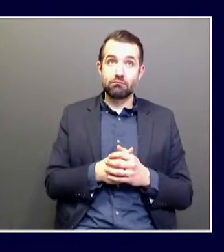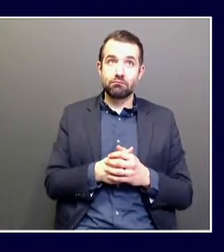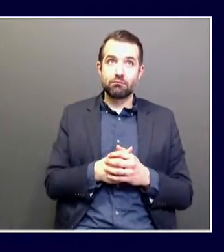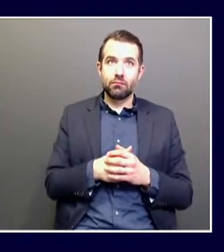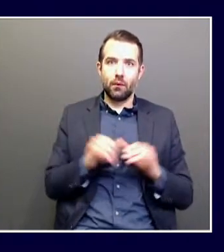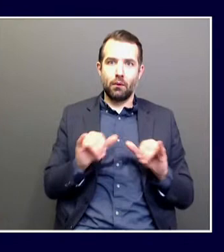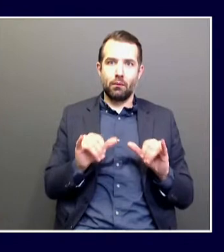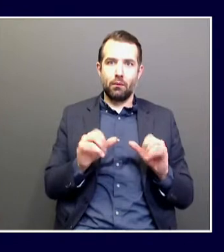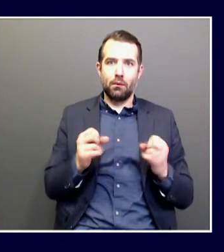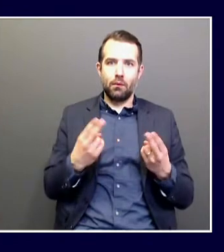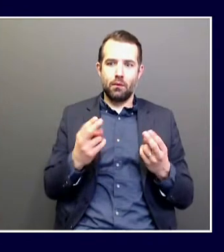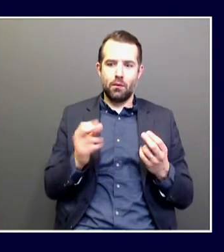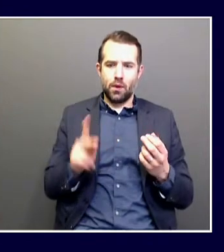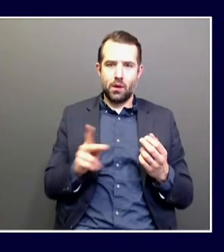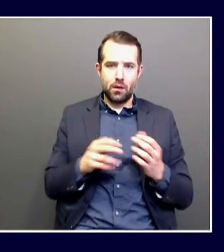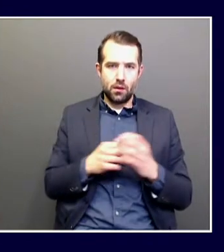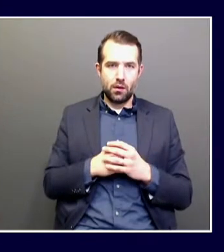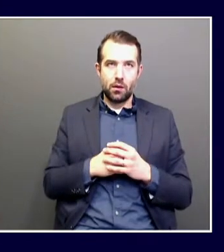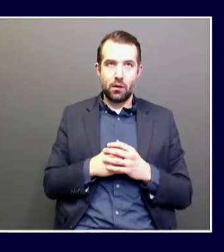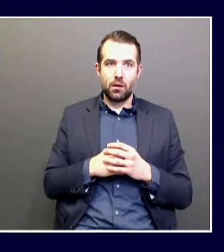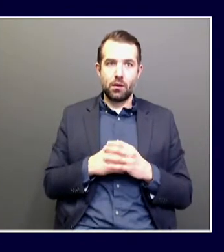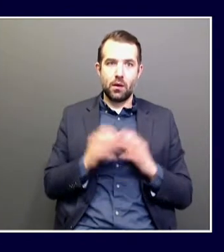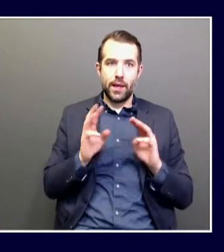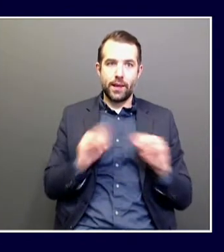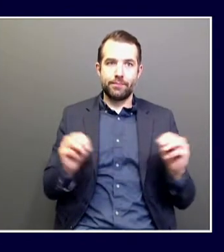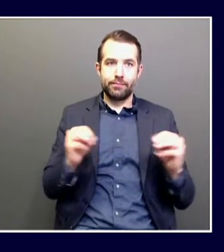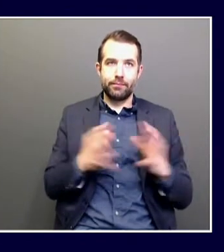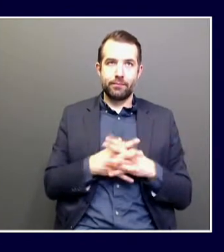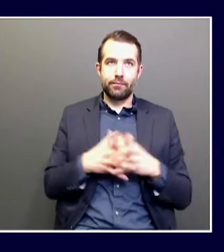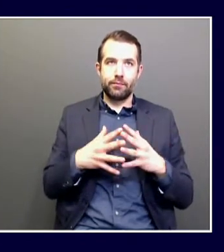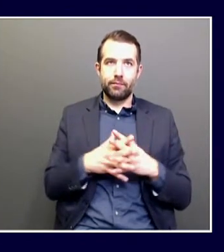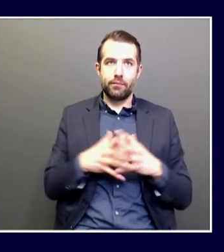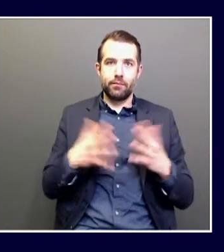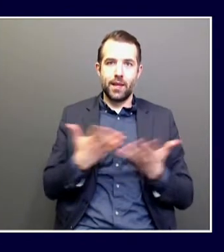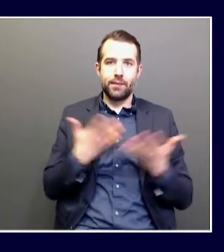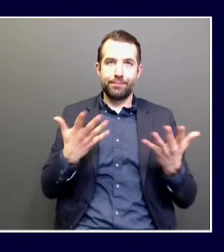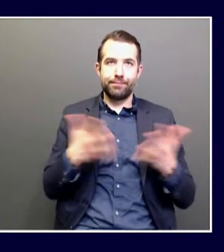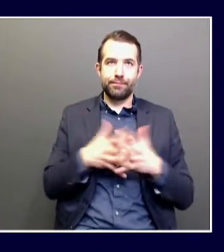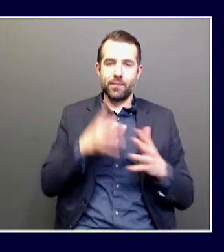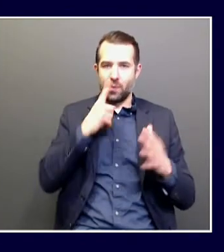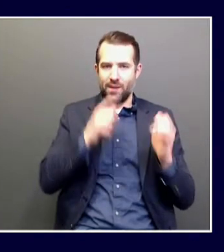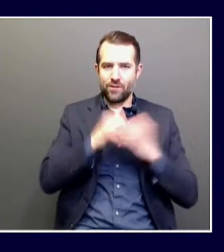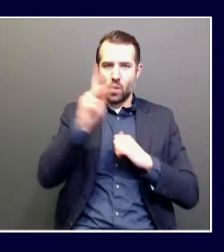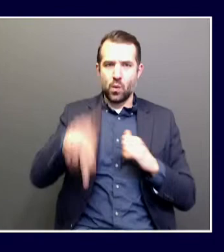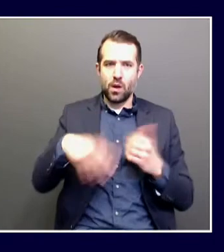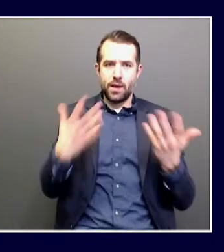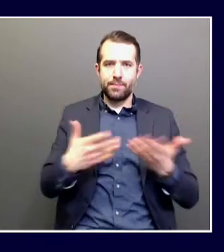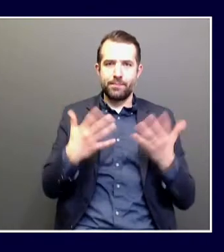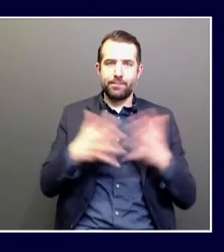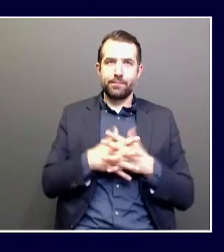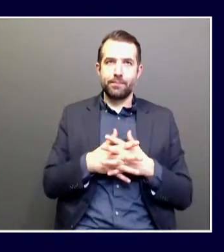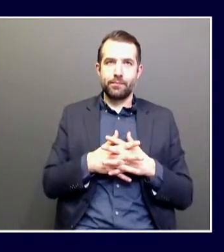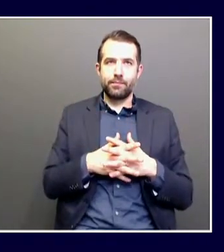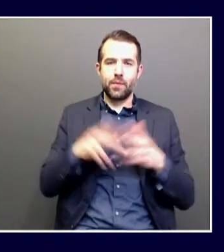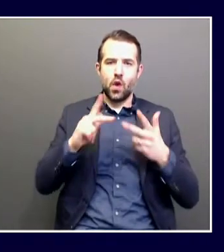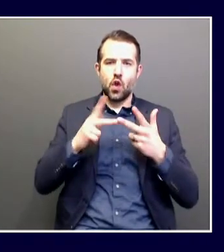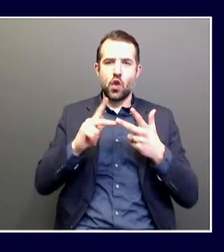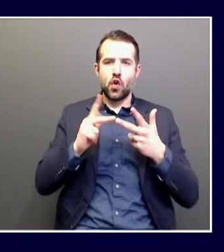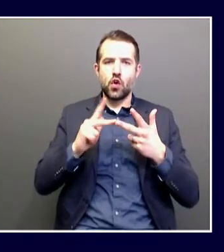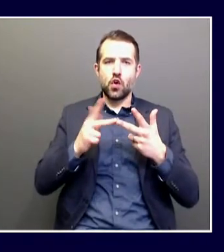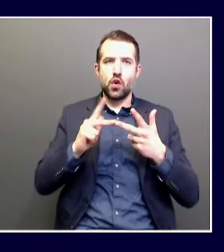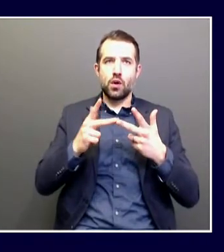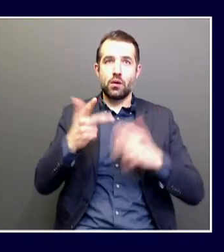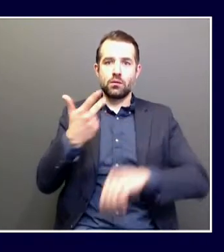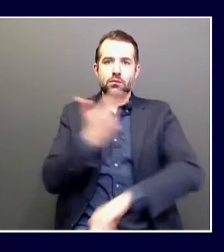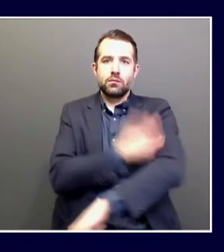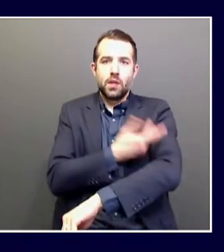And then I wanted to follow up as well on the boosters for the kids in the 12 to 15 age group. I know you mentioned the